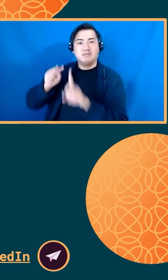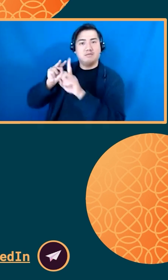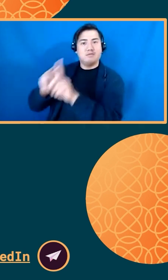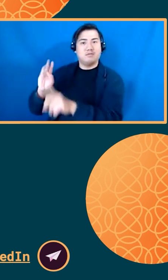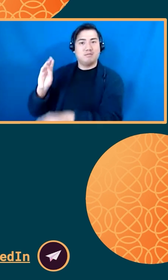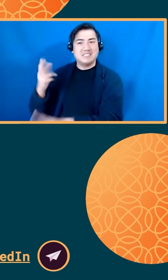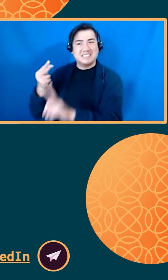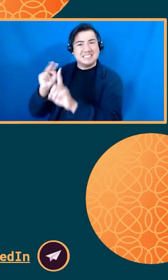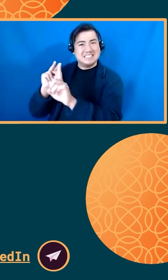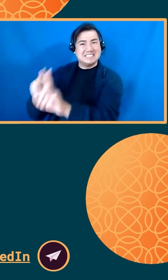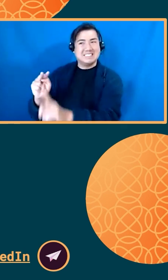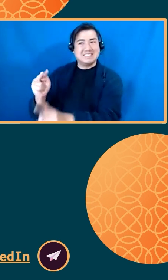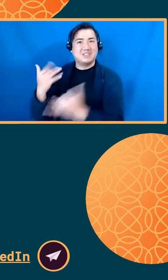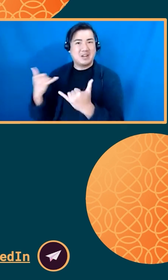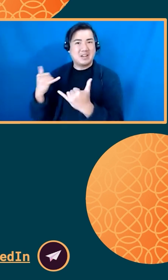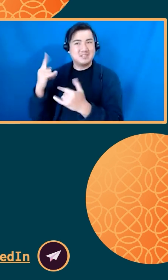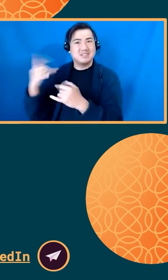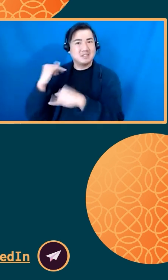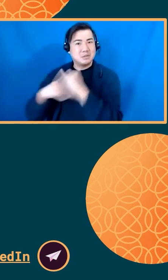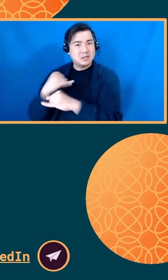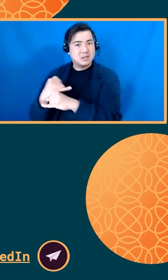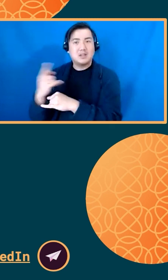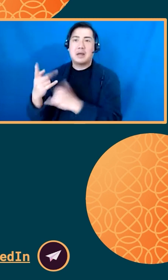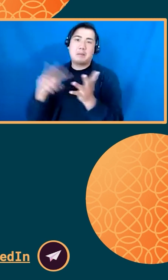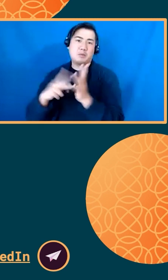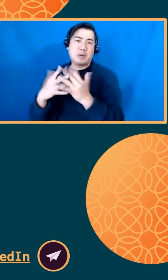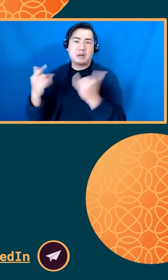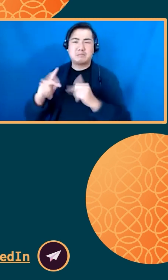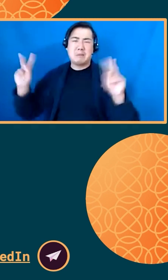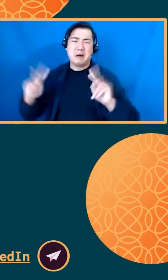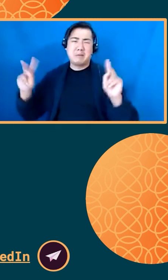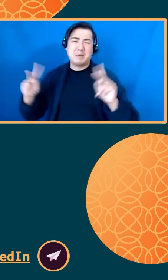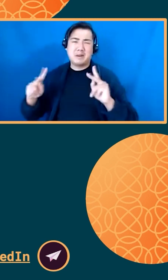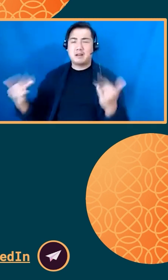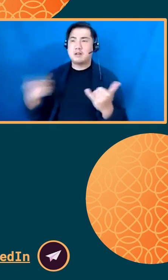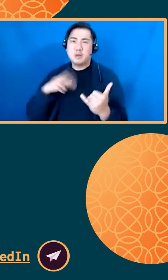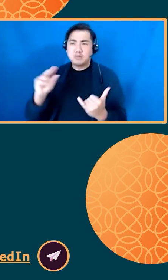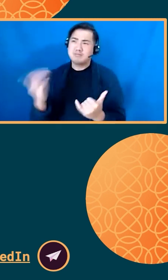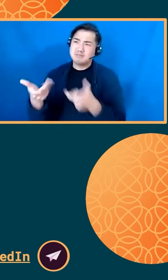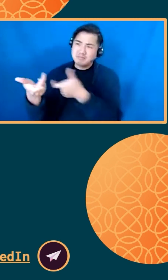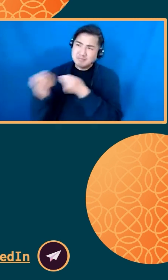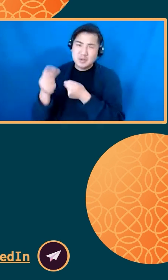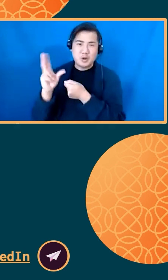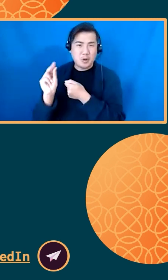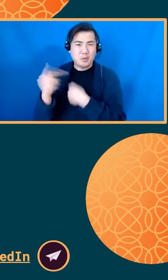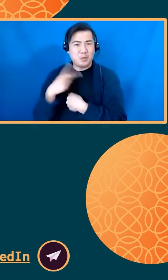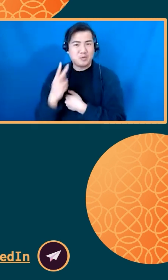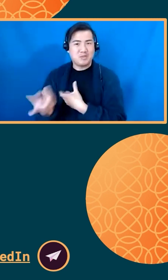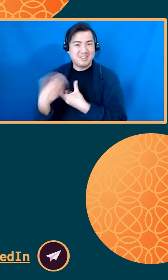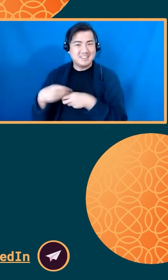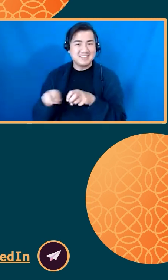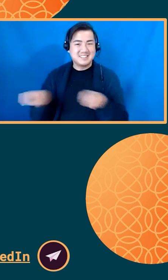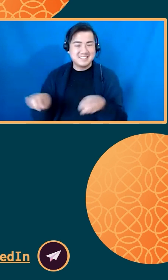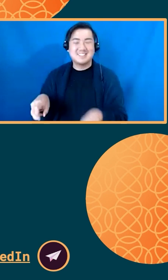is overseas right now, could be out partying, but we were like, no, be with us, you are sought after. Micah has